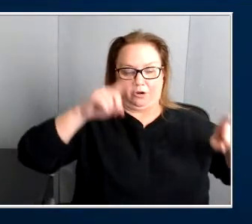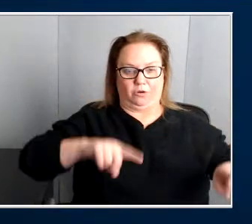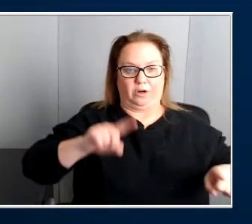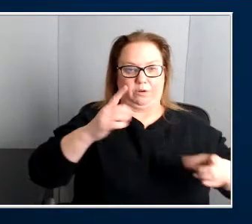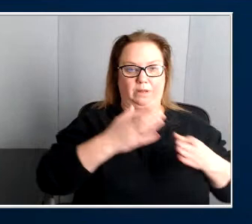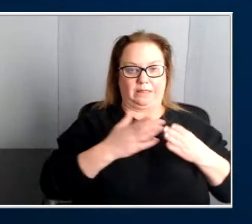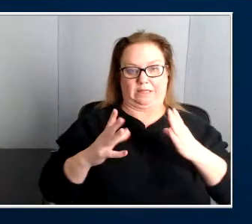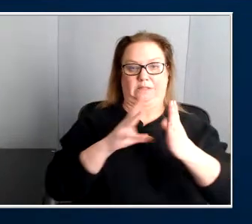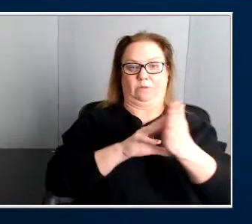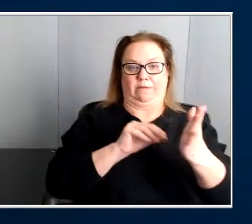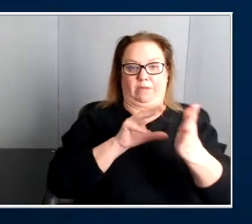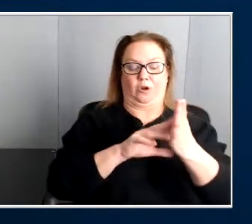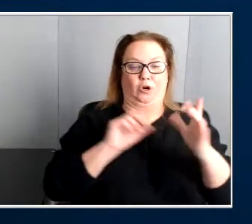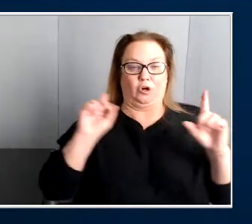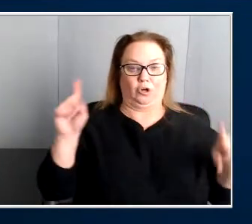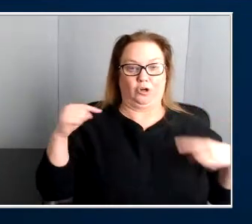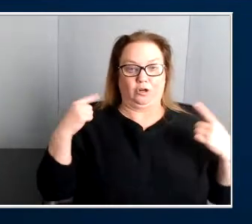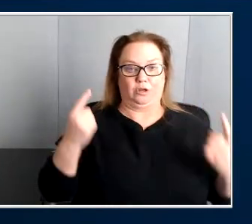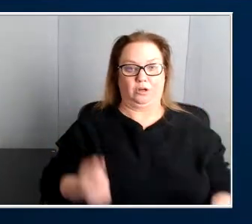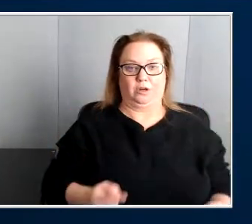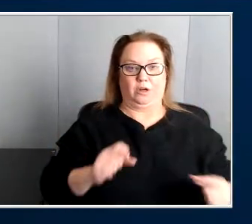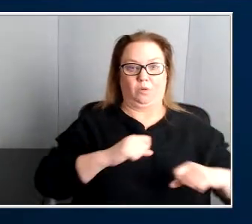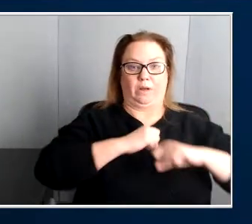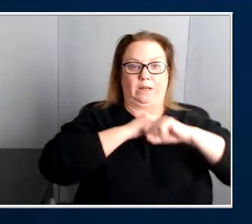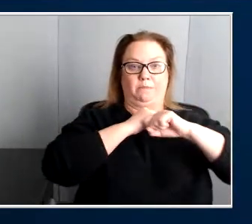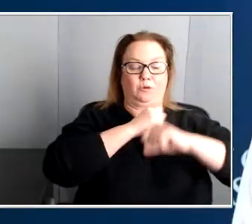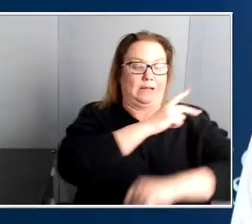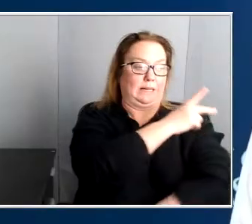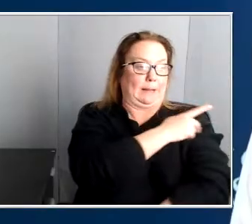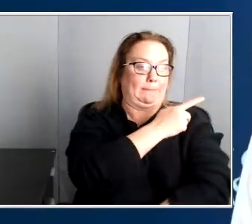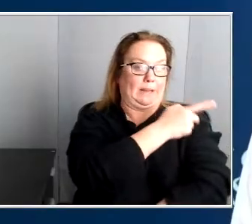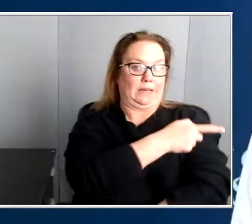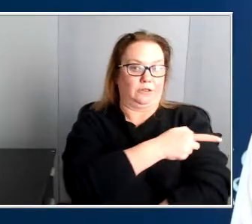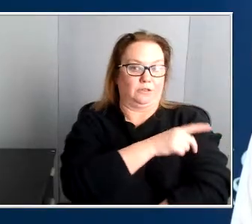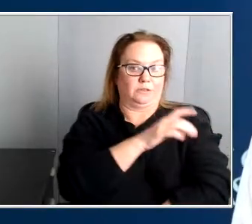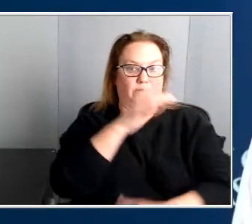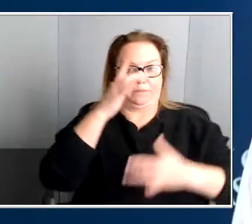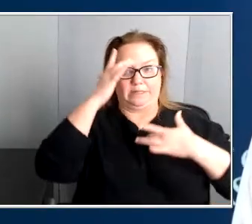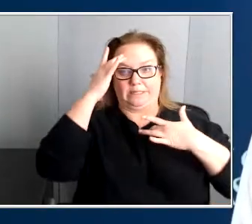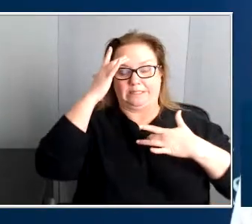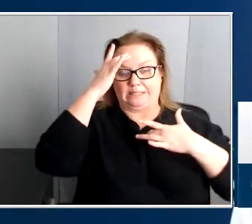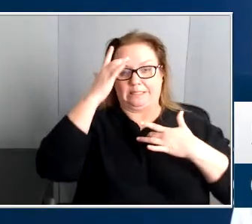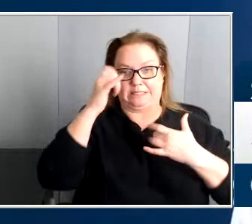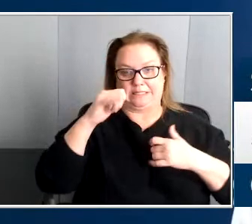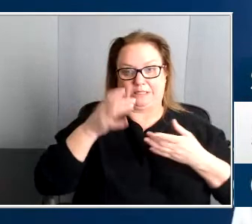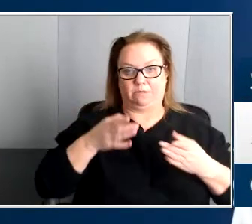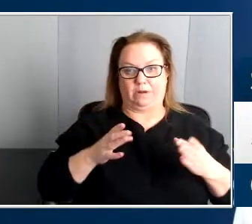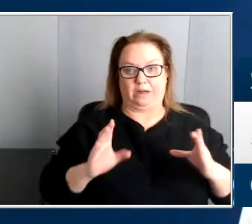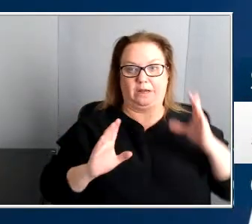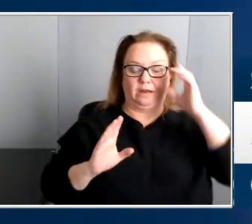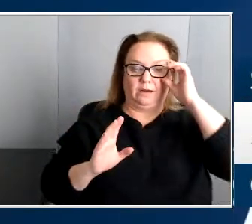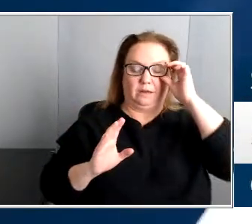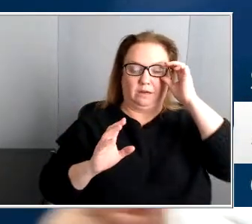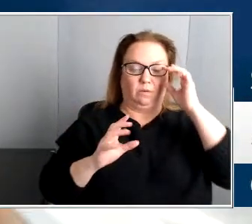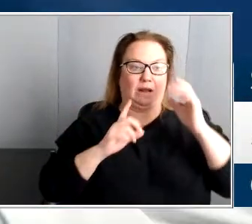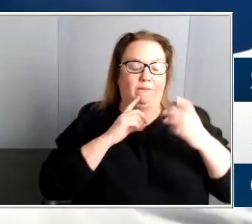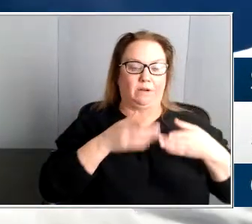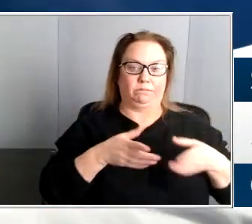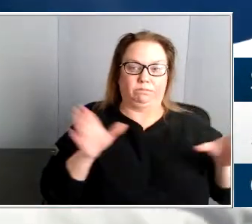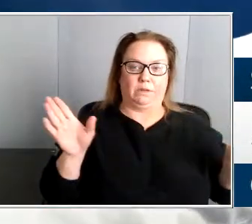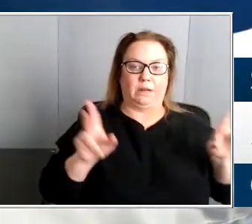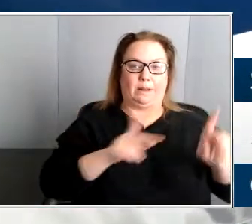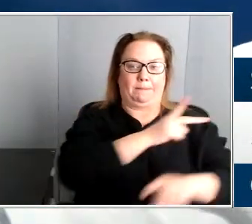is that we can protect patients from disease. And when you have a highly vulnerable population, like people hanging out